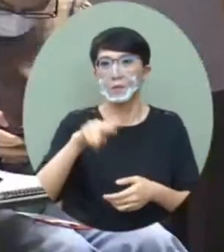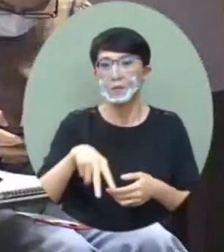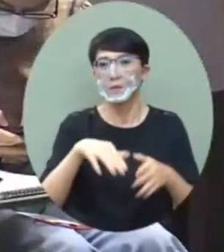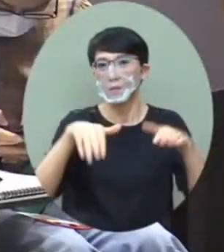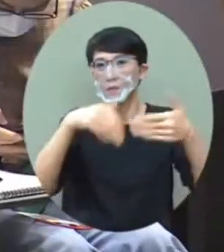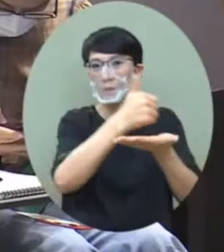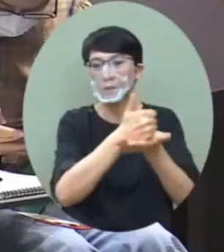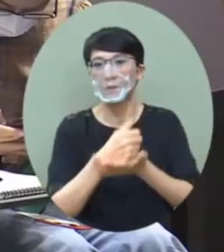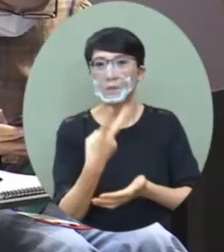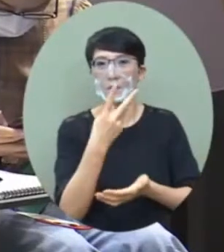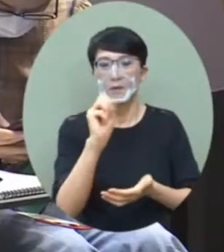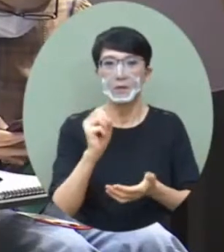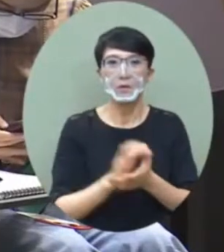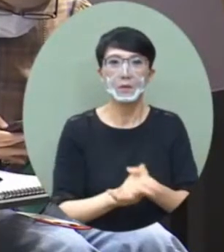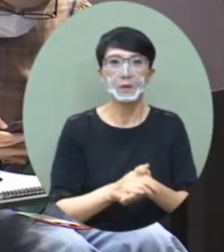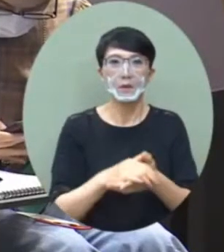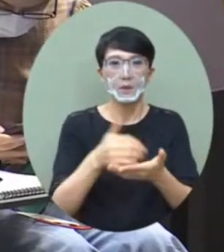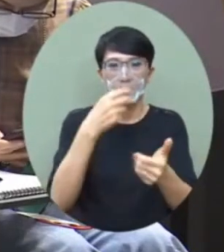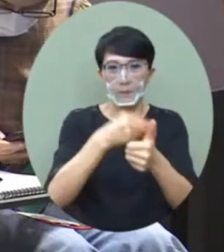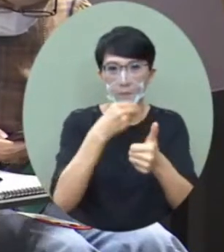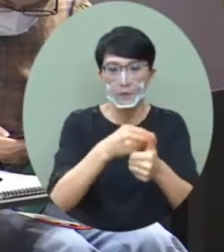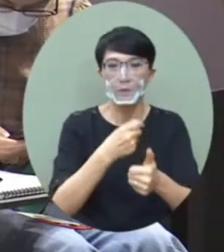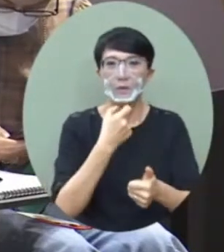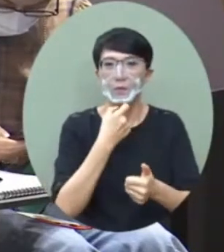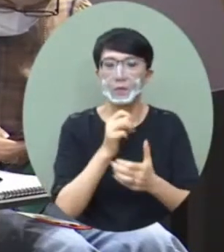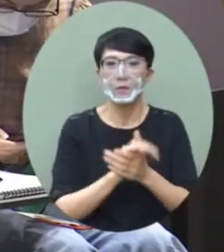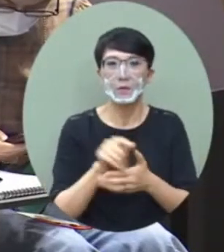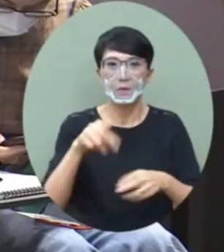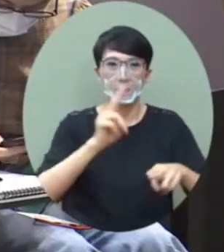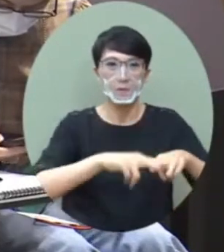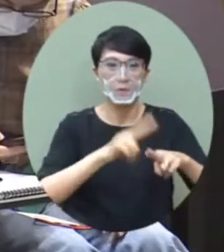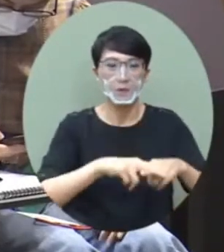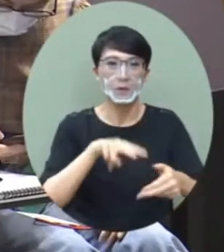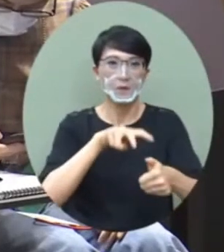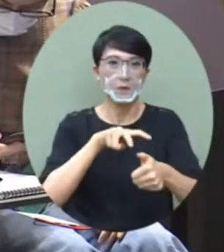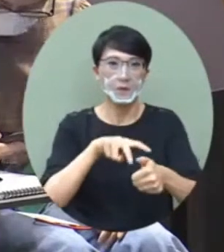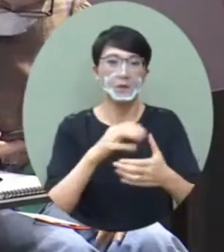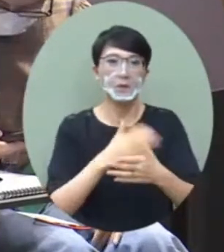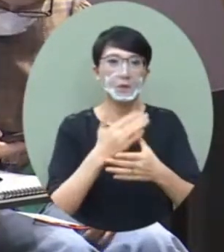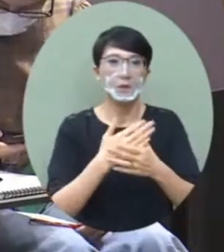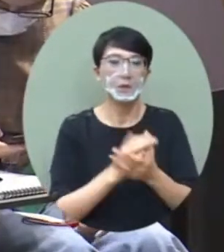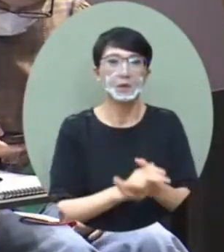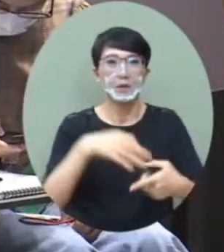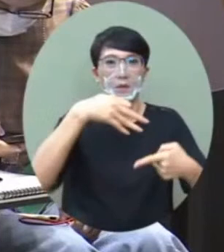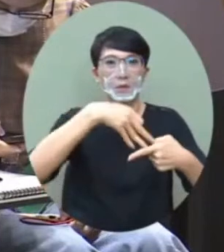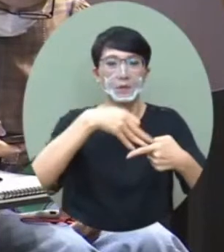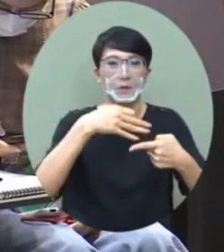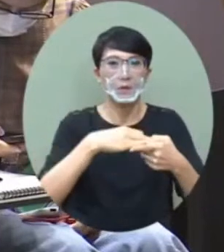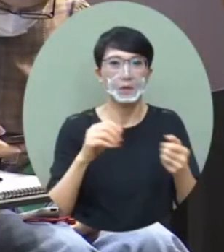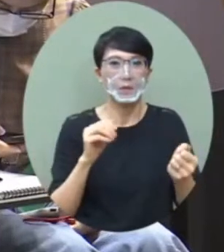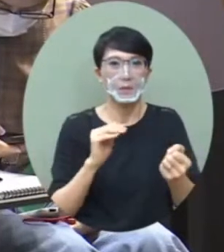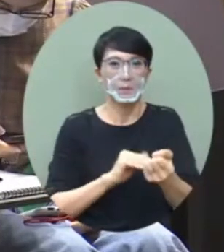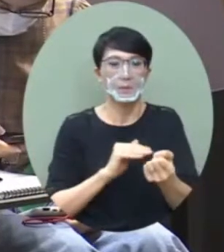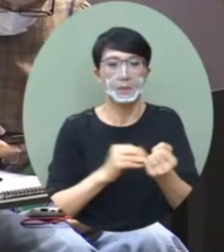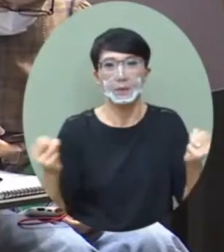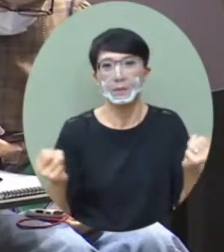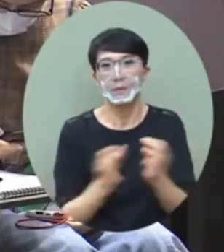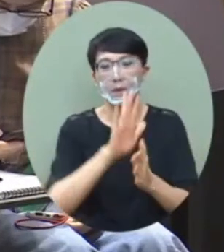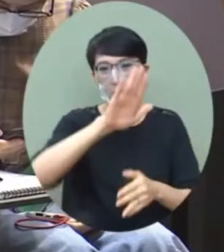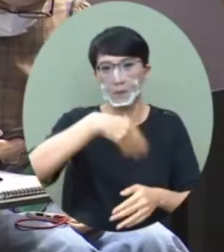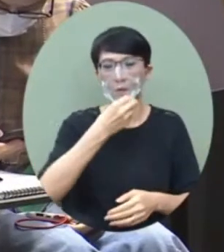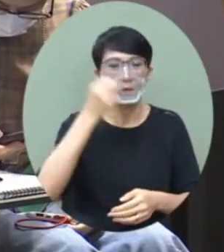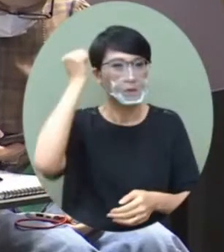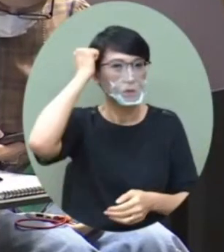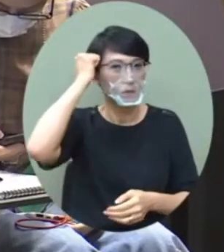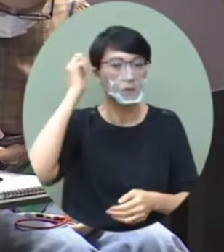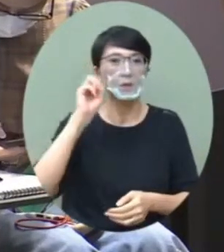the elderly have been tight. Of the 2,000 staff, only 20 were trained. But due to